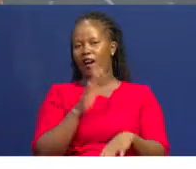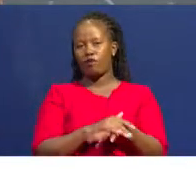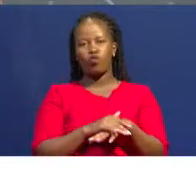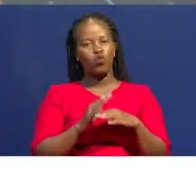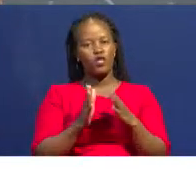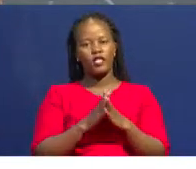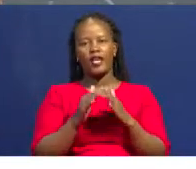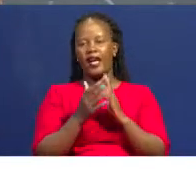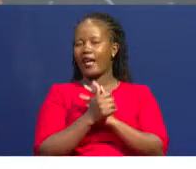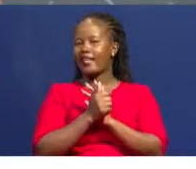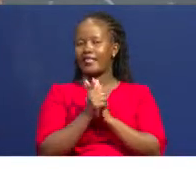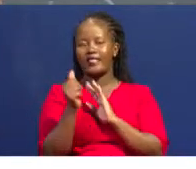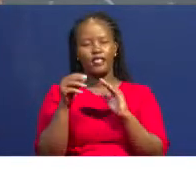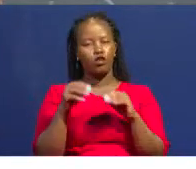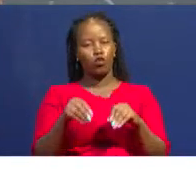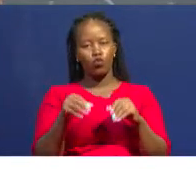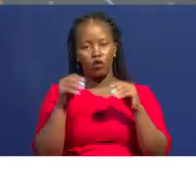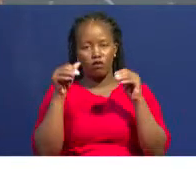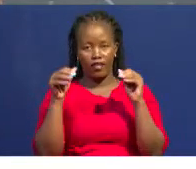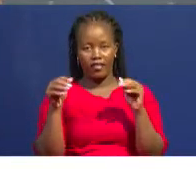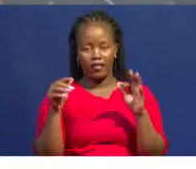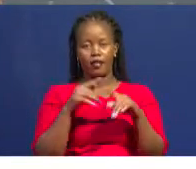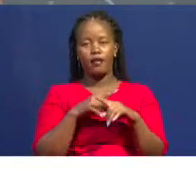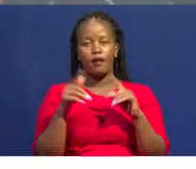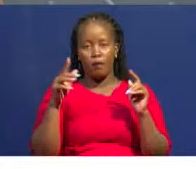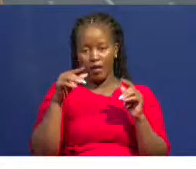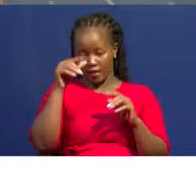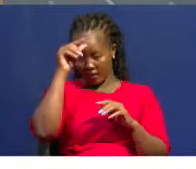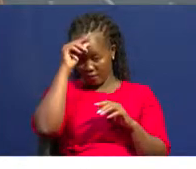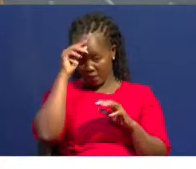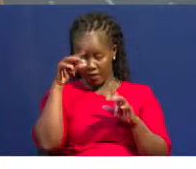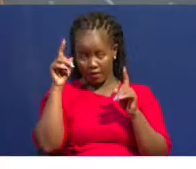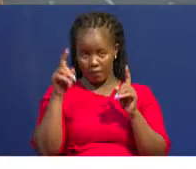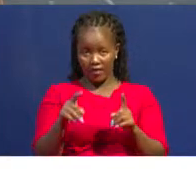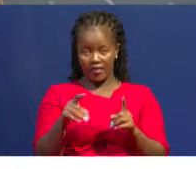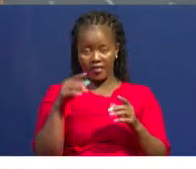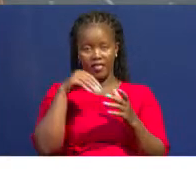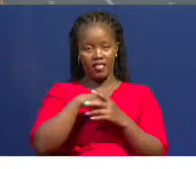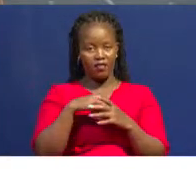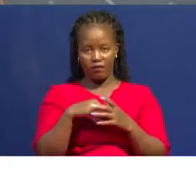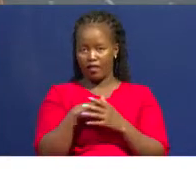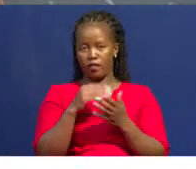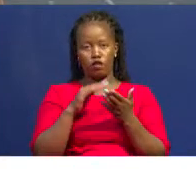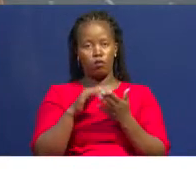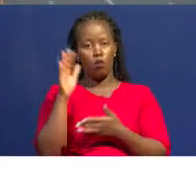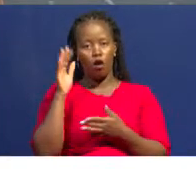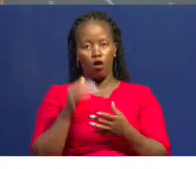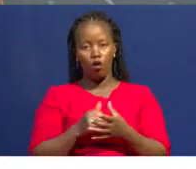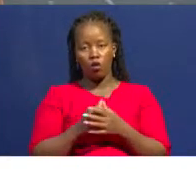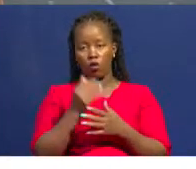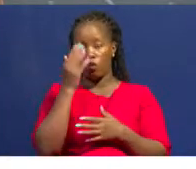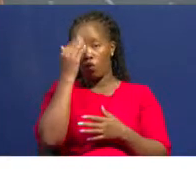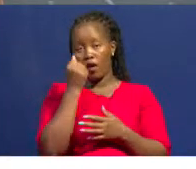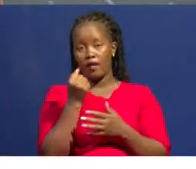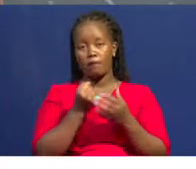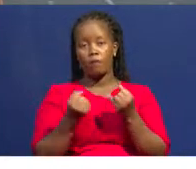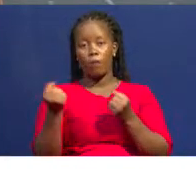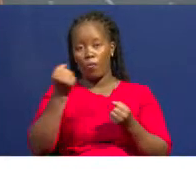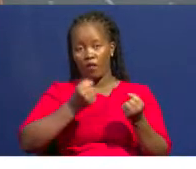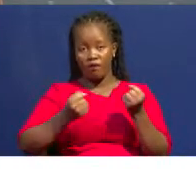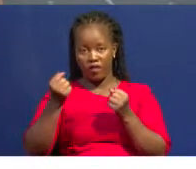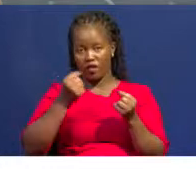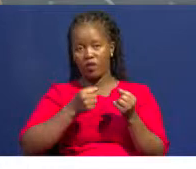we also, the government need to invest much. Because the vehicles are taken garage to